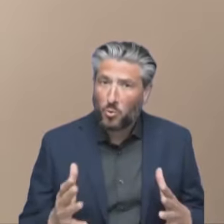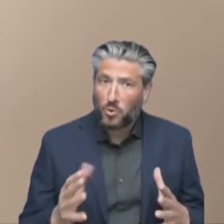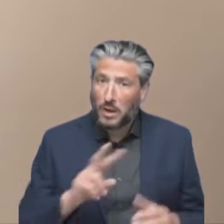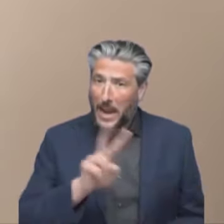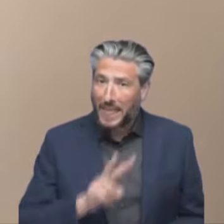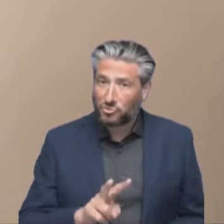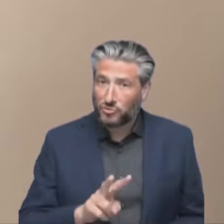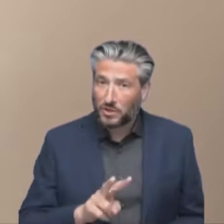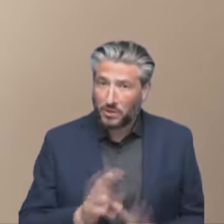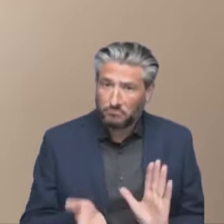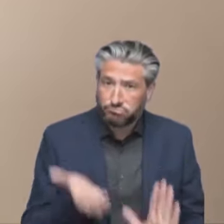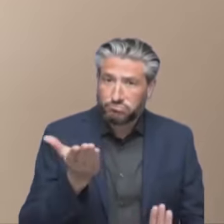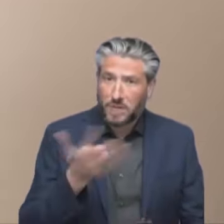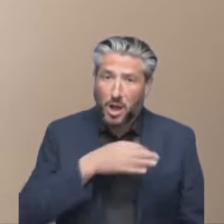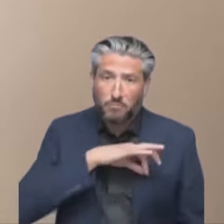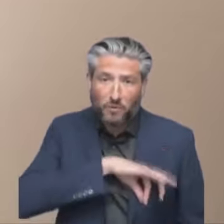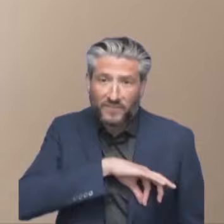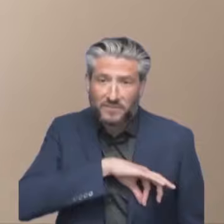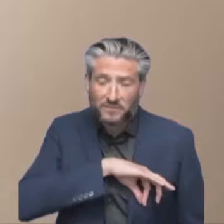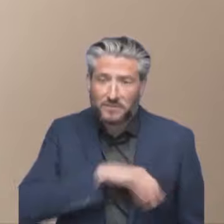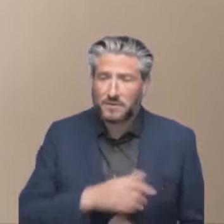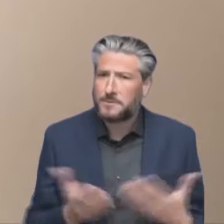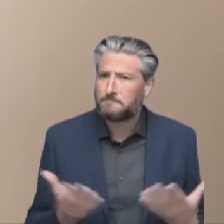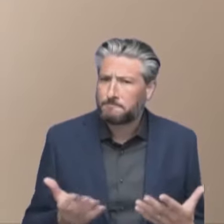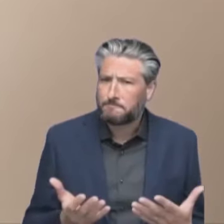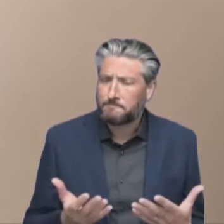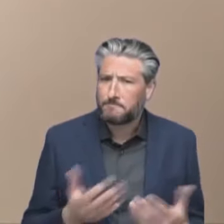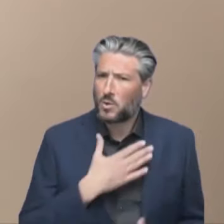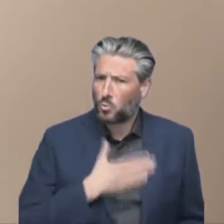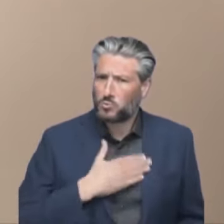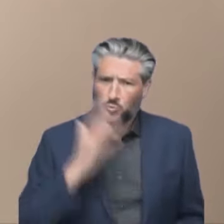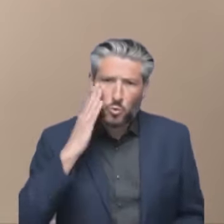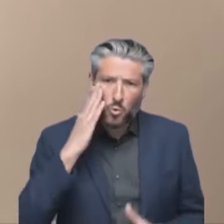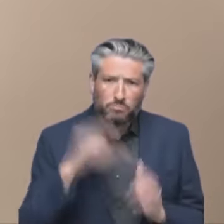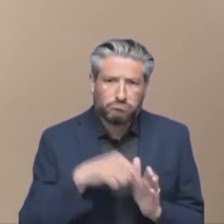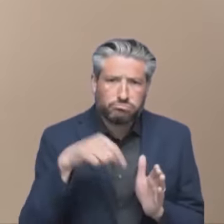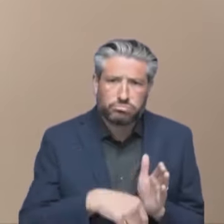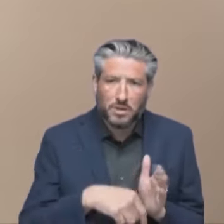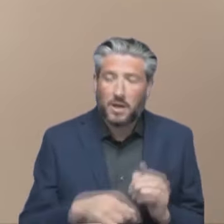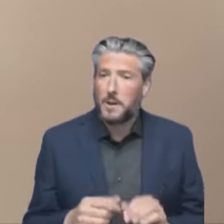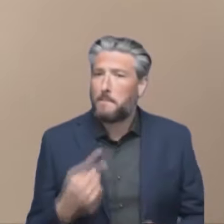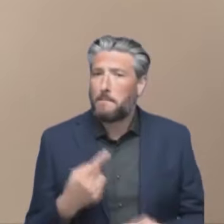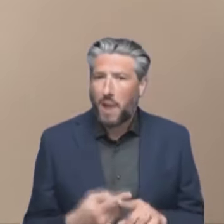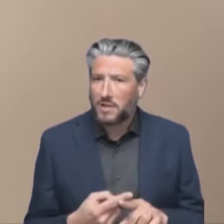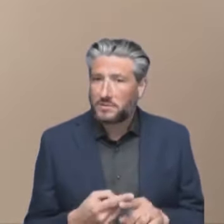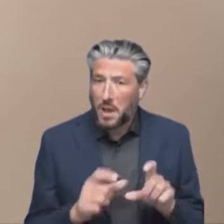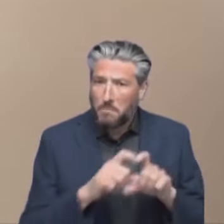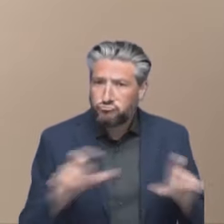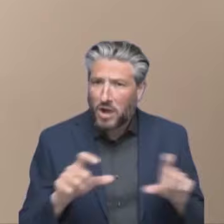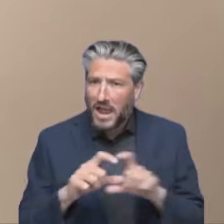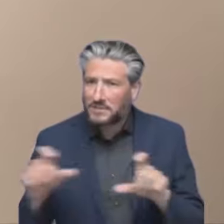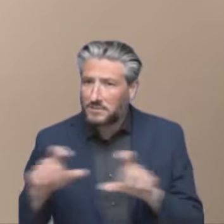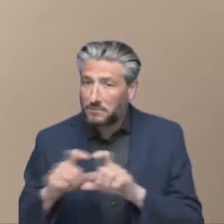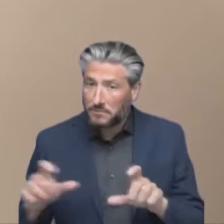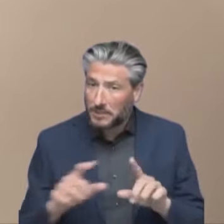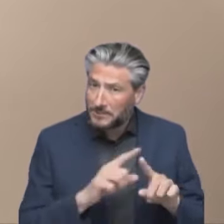in terms of integration for the value chain, and also what will be the distinction made by brand? I also wanted to congratulate